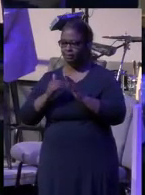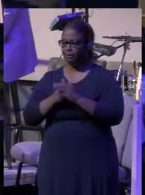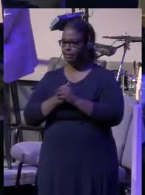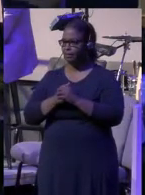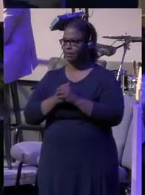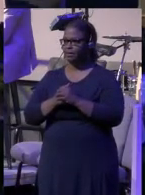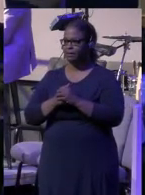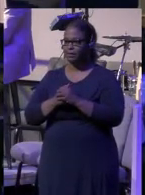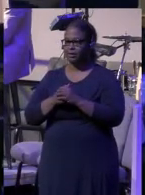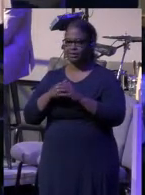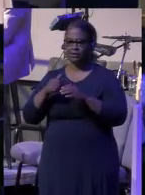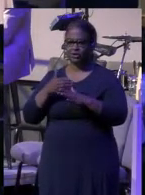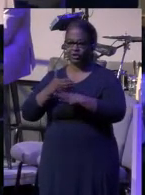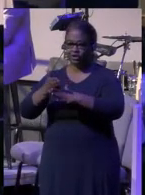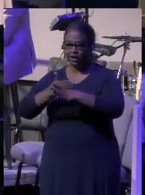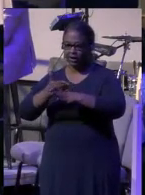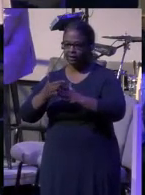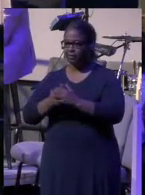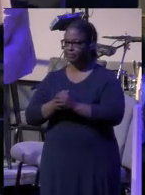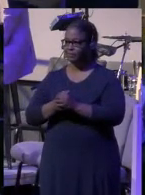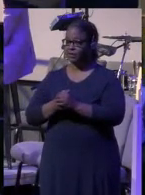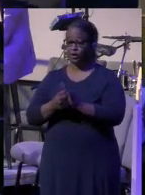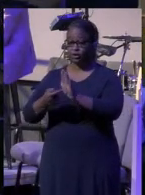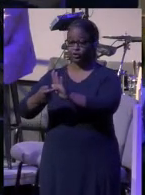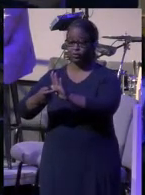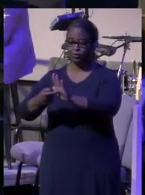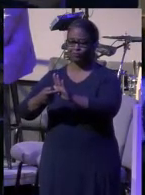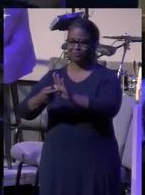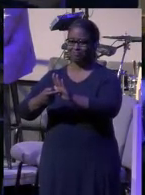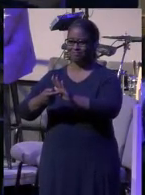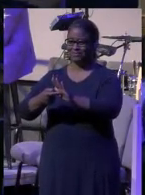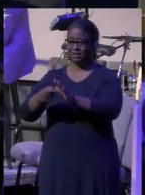and I'm willing to hand you some of me.